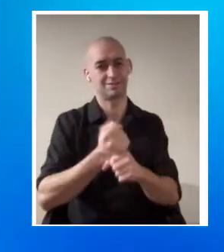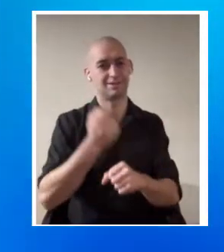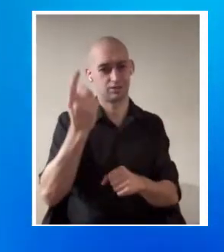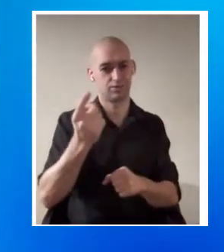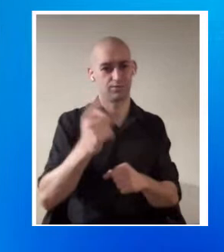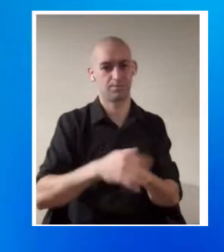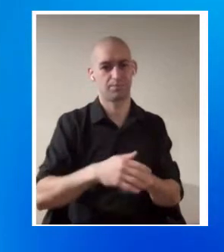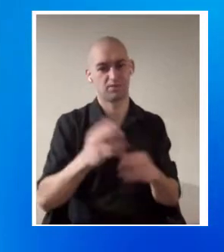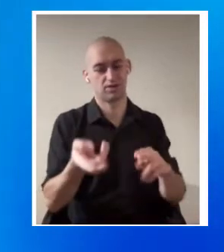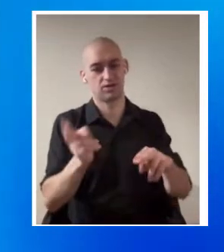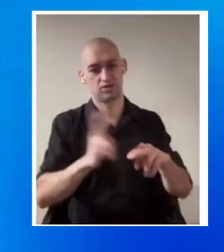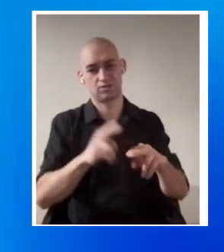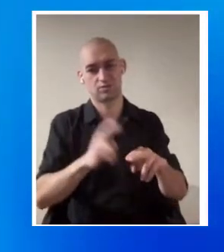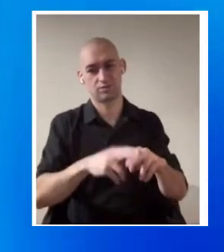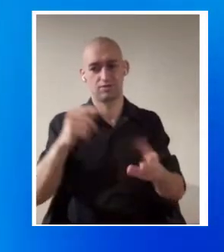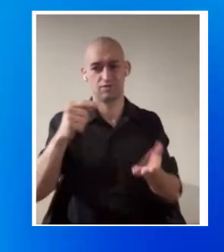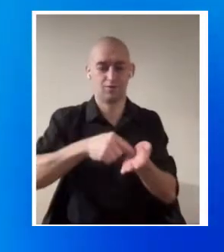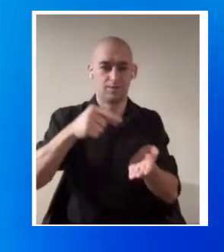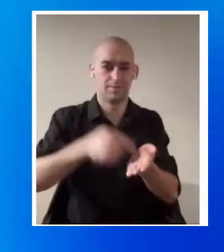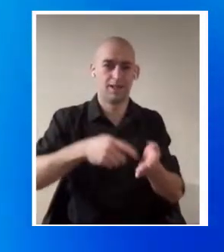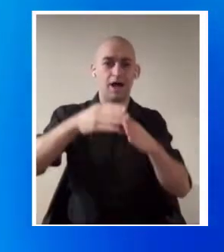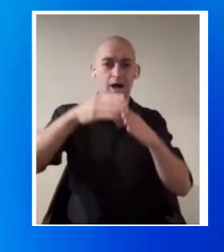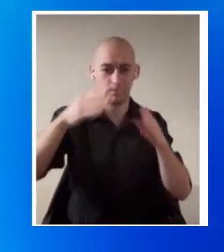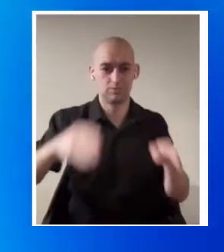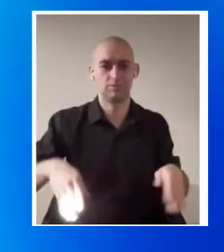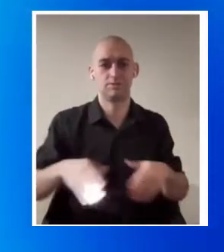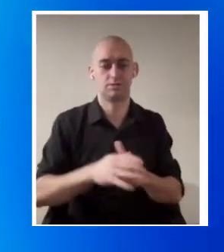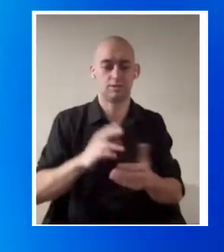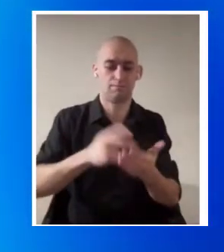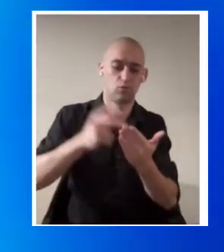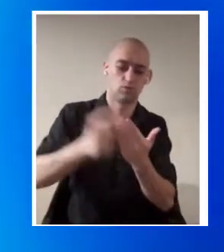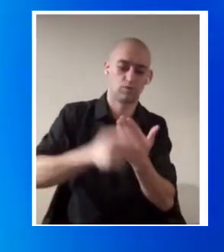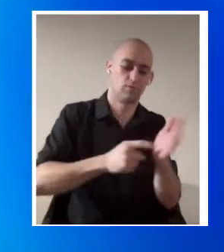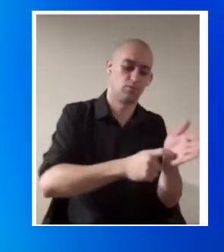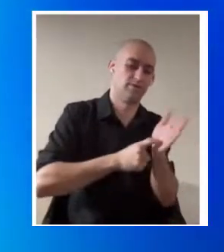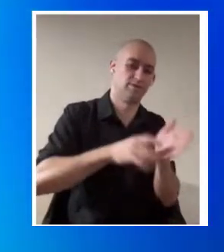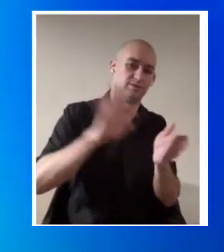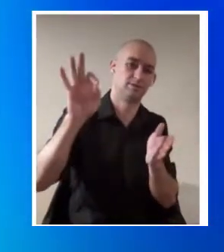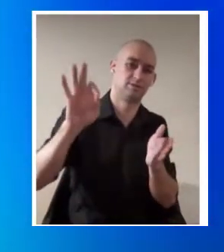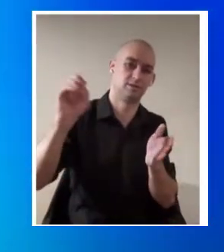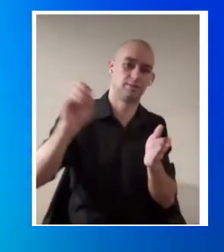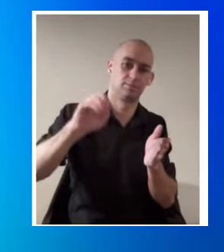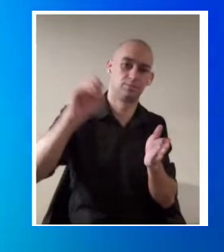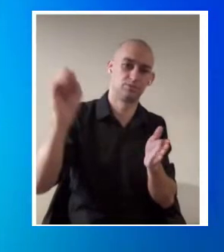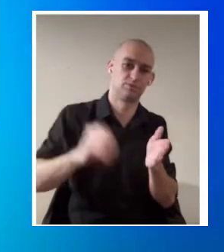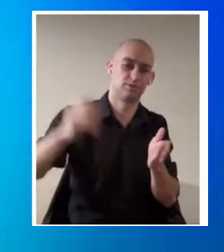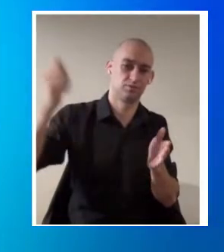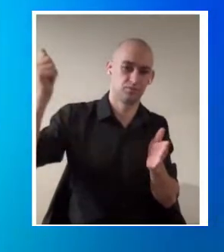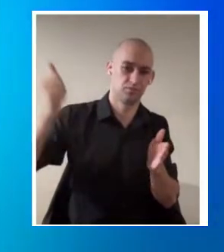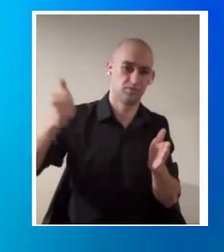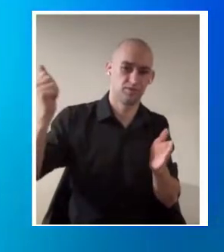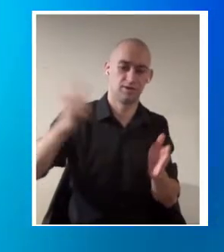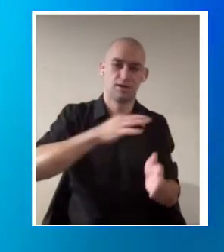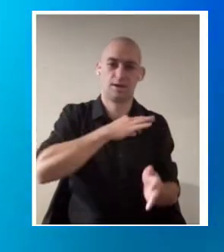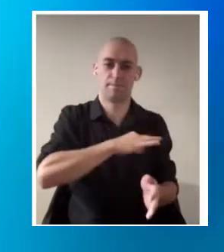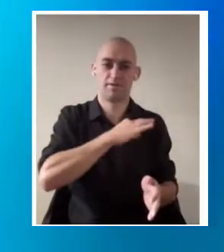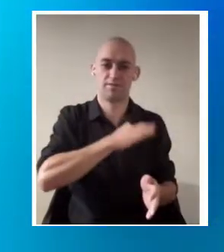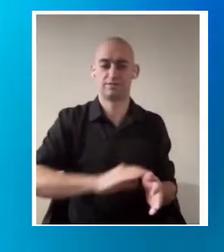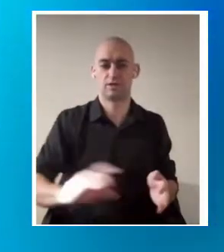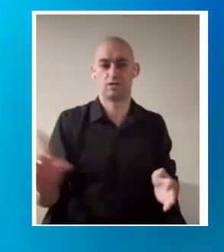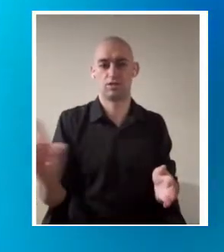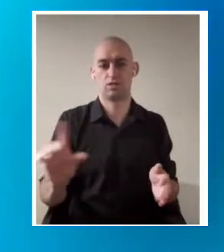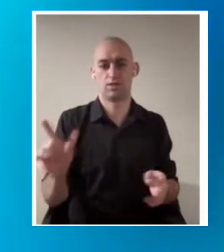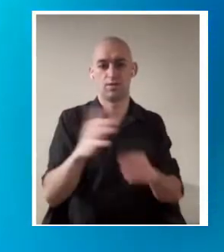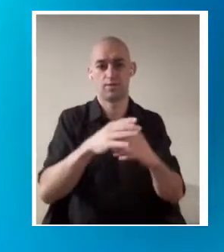and affordable housing. The program requires at least 90% of the funds benefit low and very